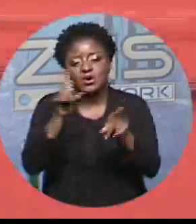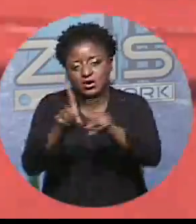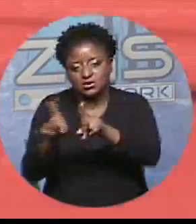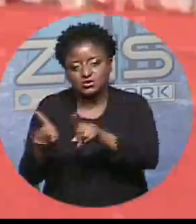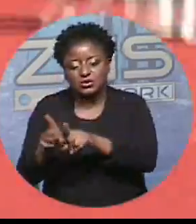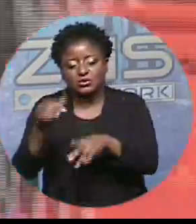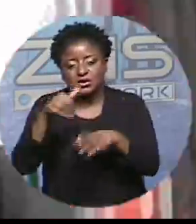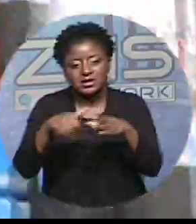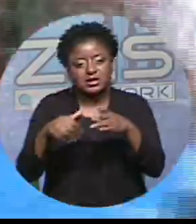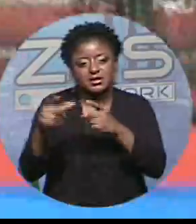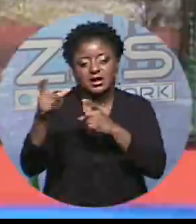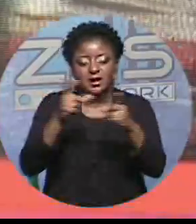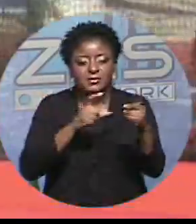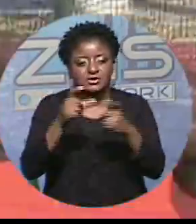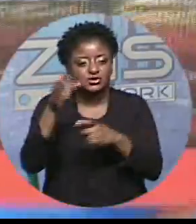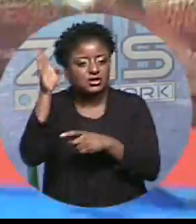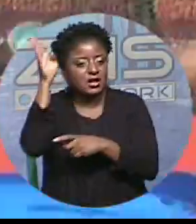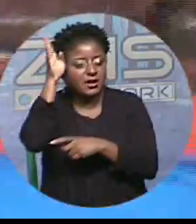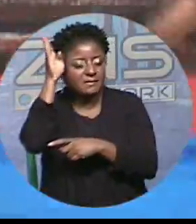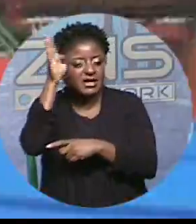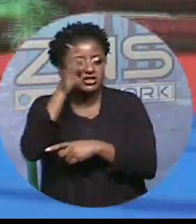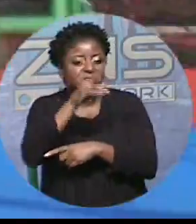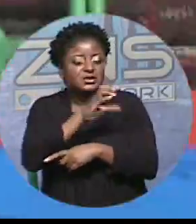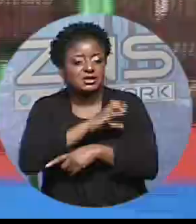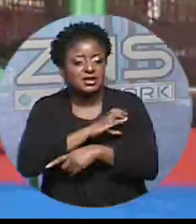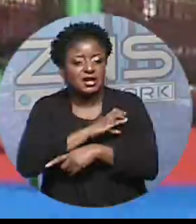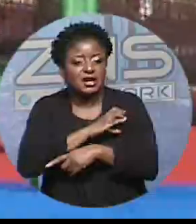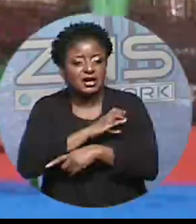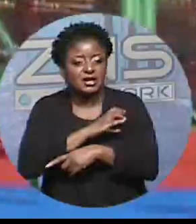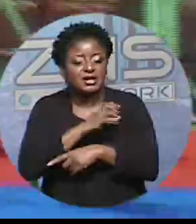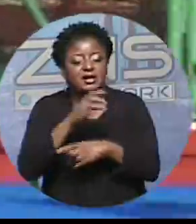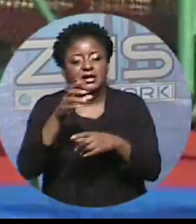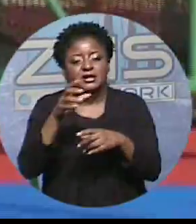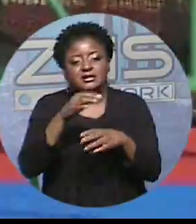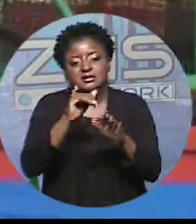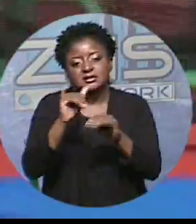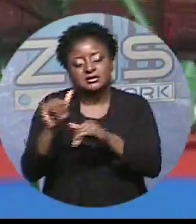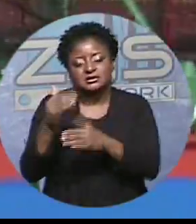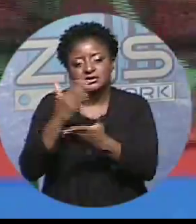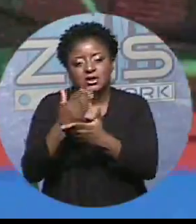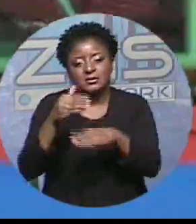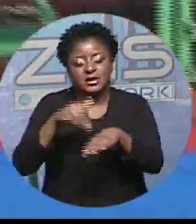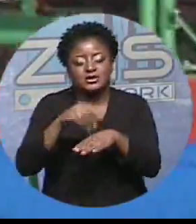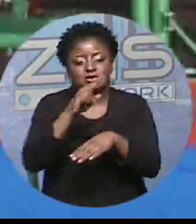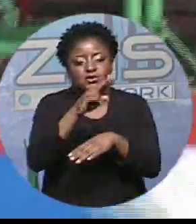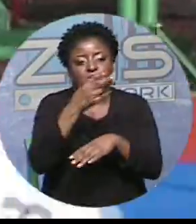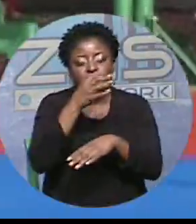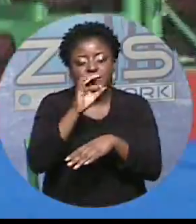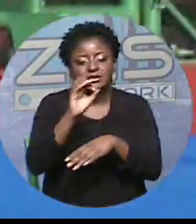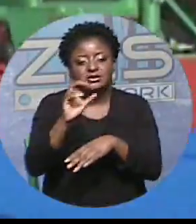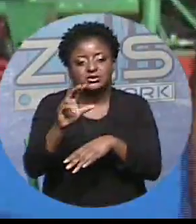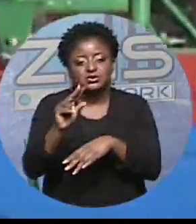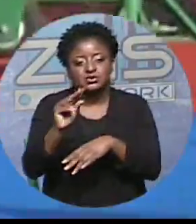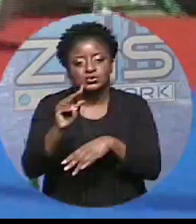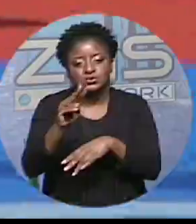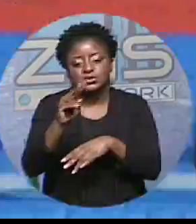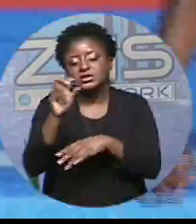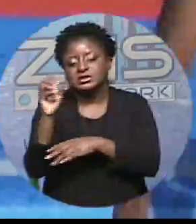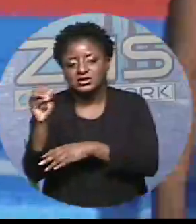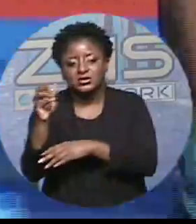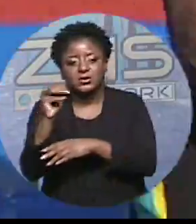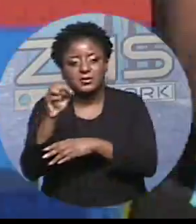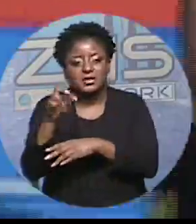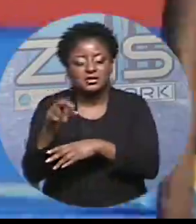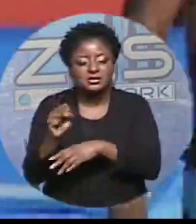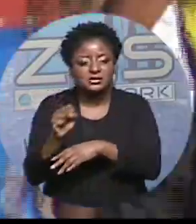competition was Benjamin Clark, who bowed out of the competition at 2.03 meters. Clark got the bronze medal. My first set of jumps, I